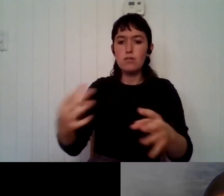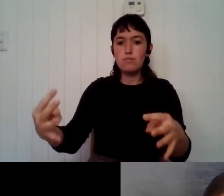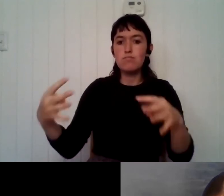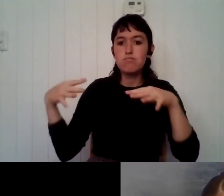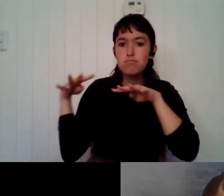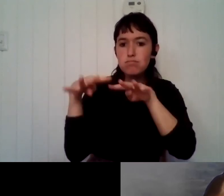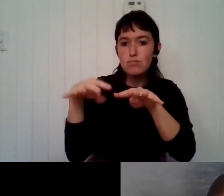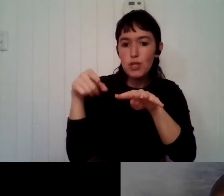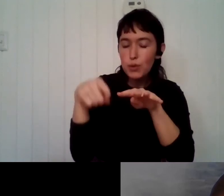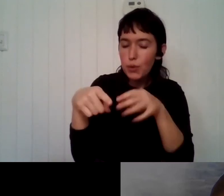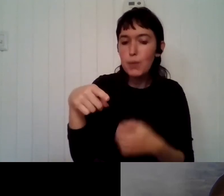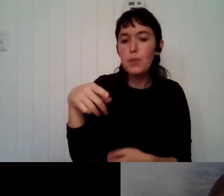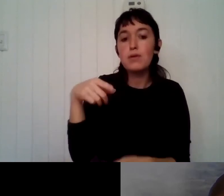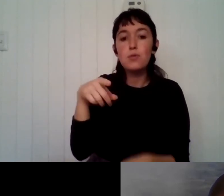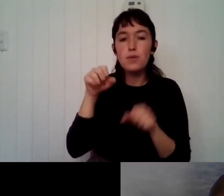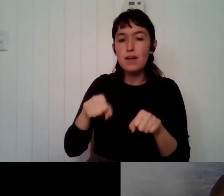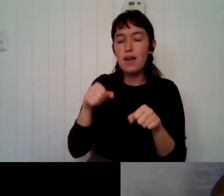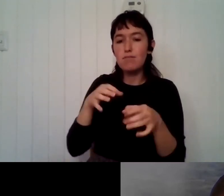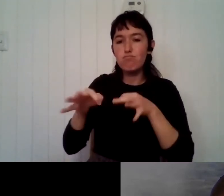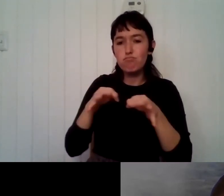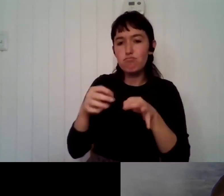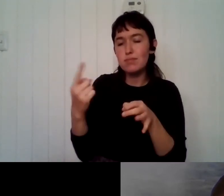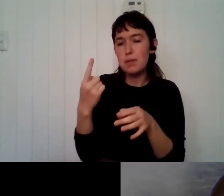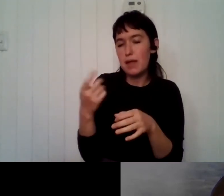your area of expertise, what would it be?